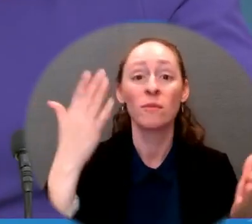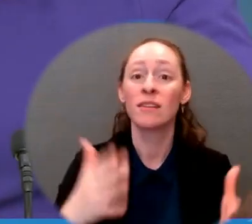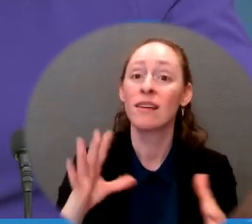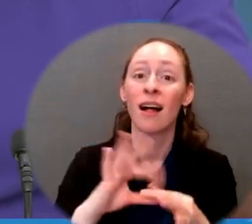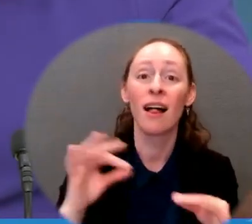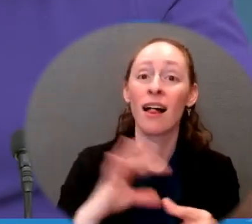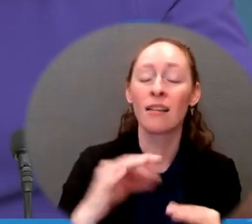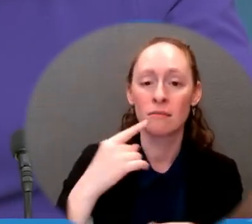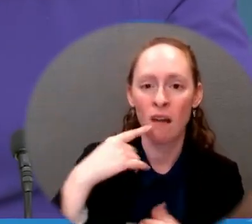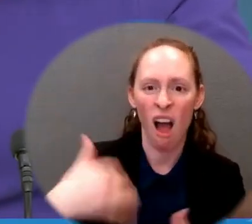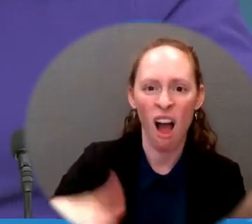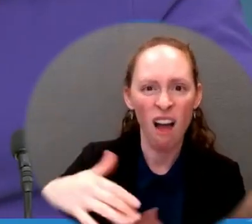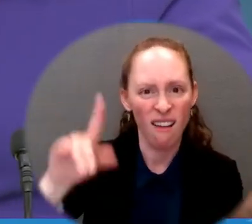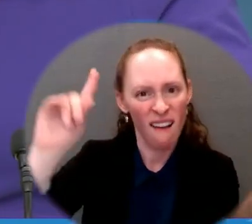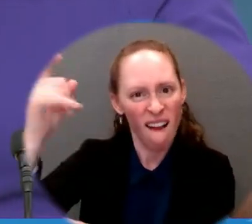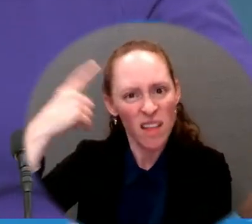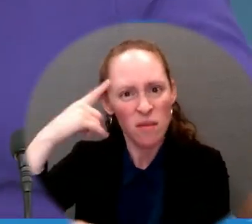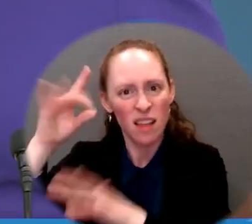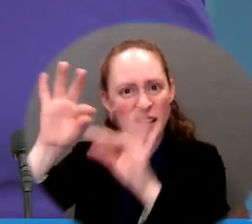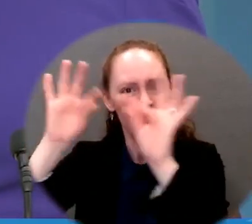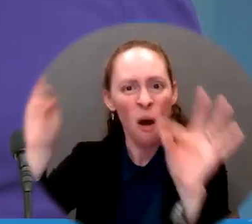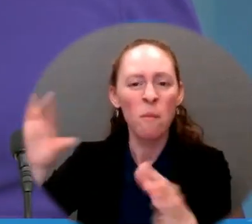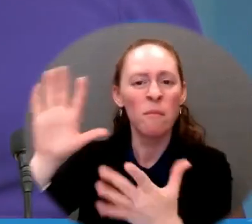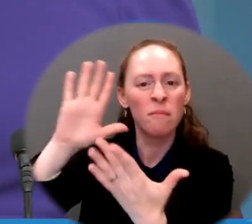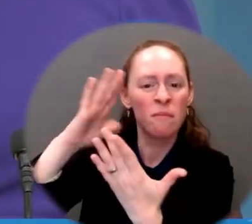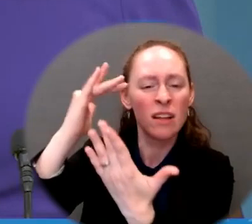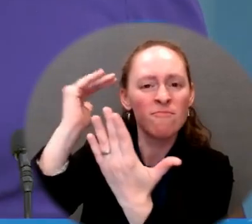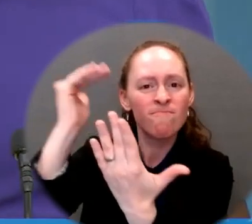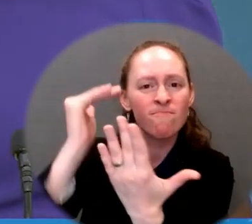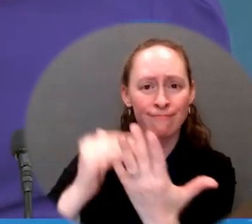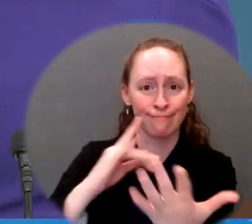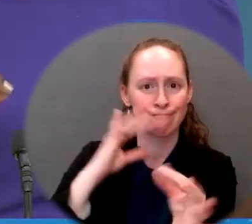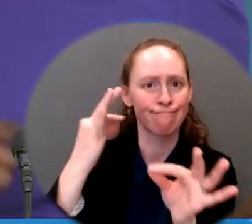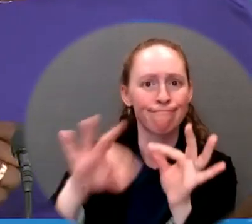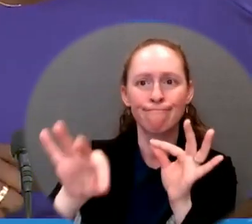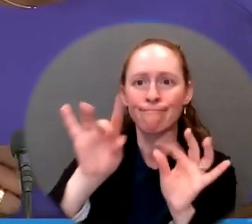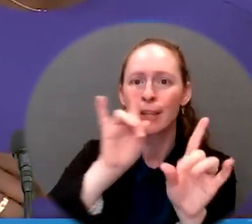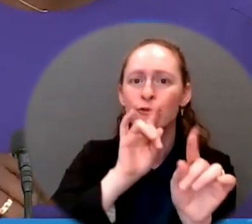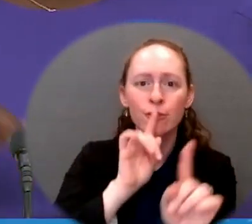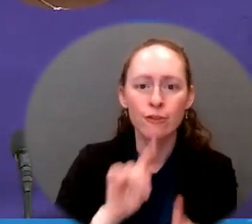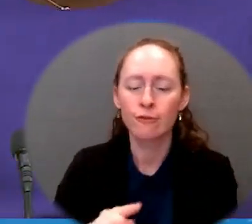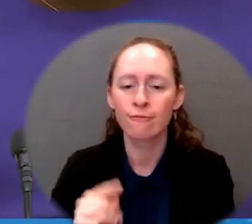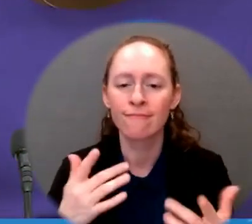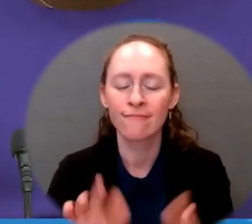government form I've ever filled out. So the beta testing